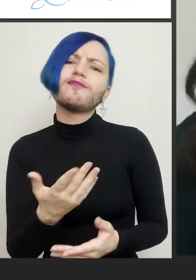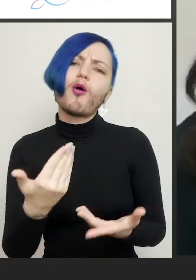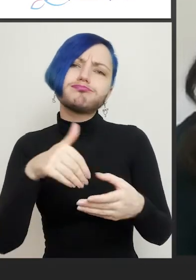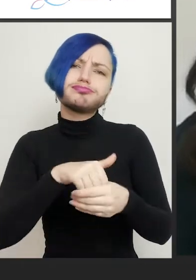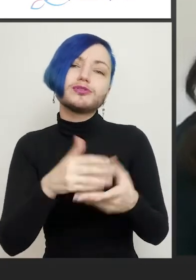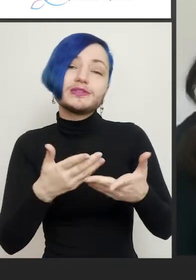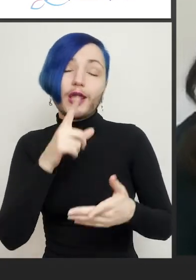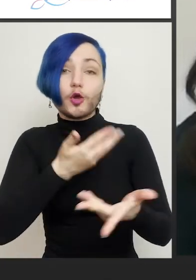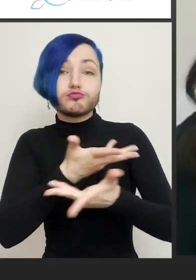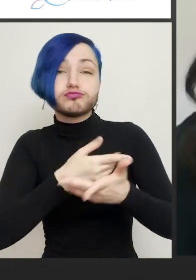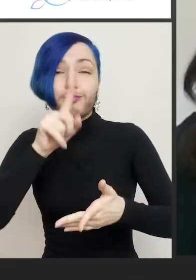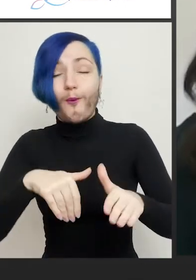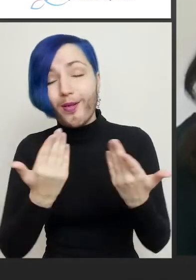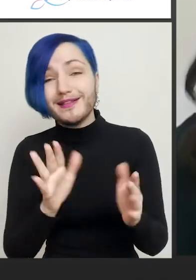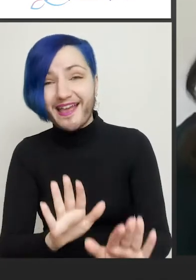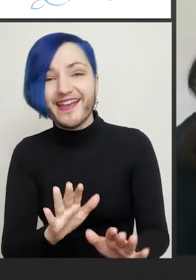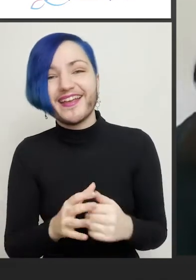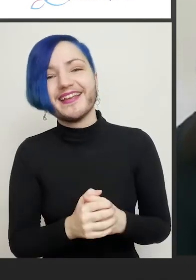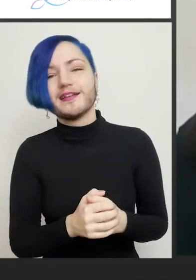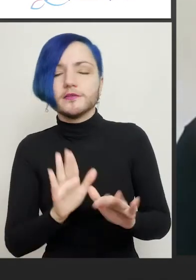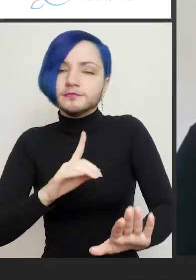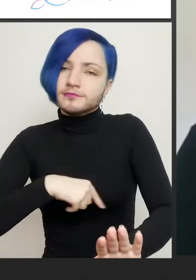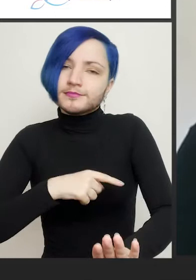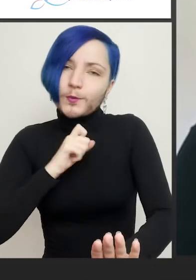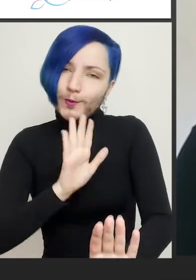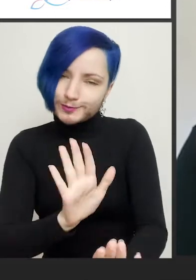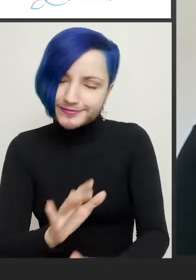I could talk to you all day, but I won't.